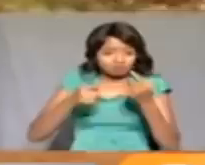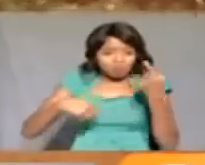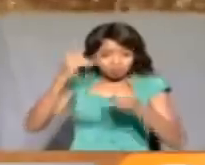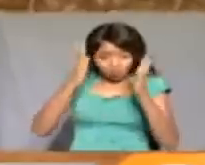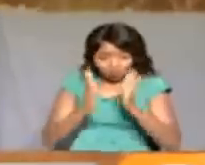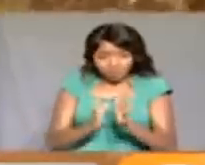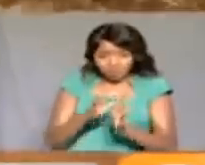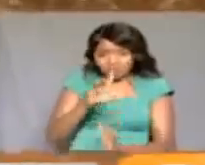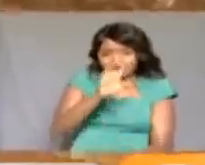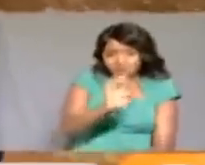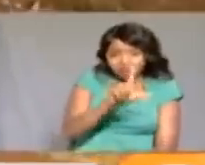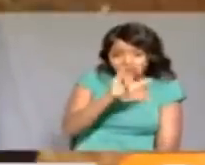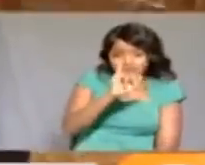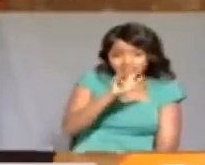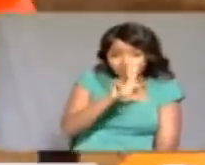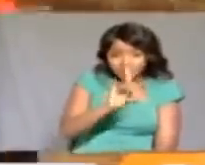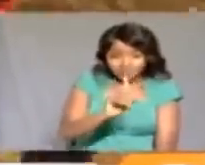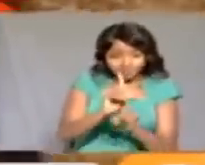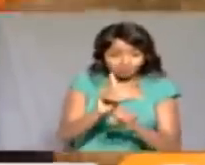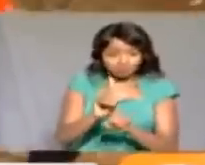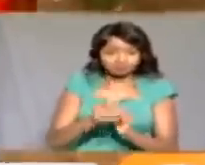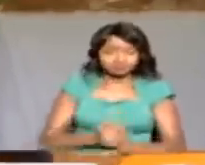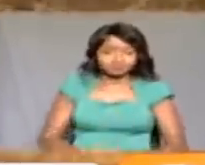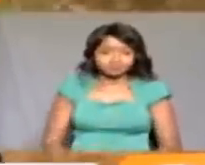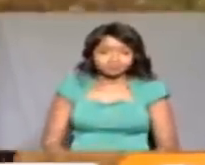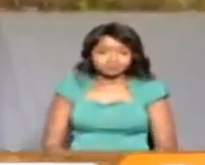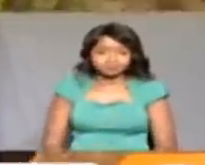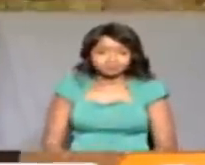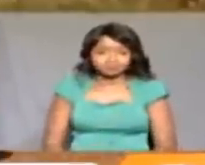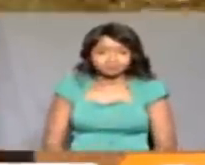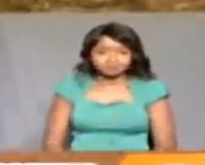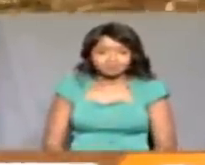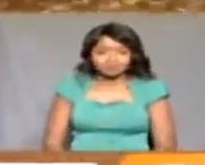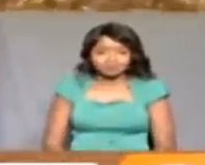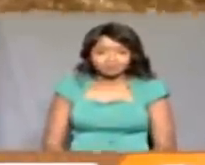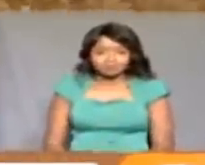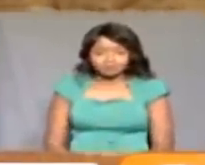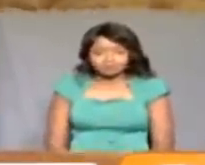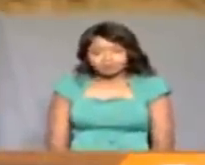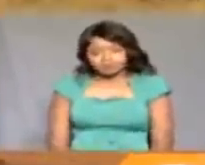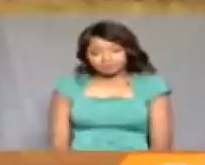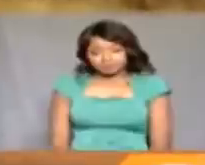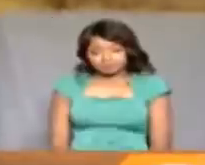the Big Half Marathon winner Briton Mo Farah. Bernard Ndong for Citizen TV.